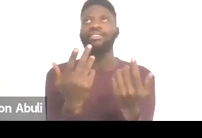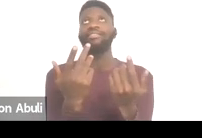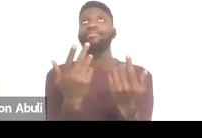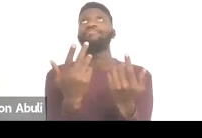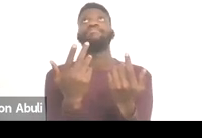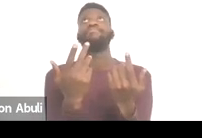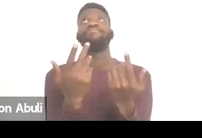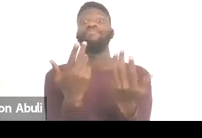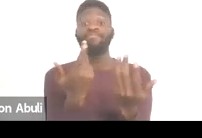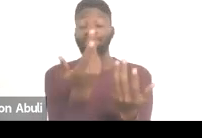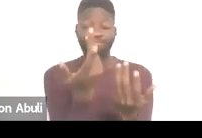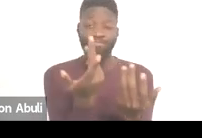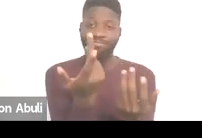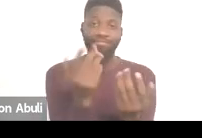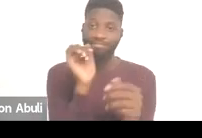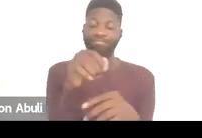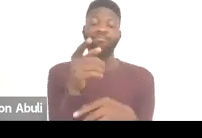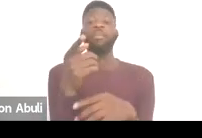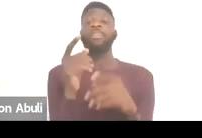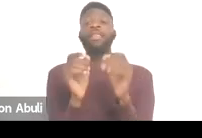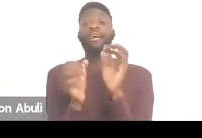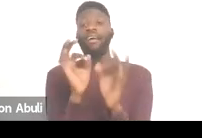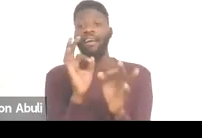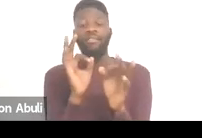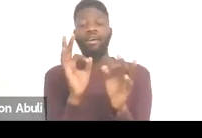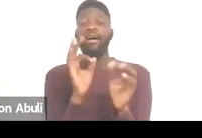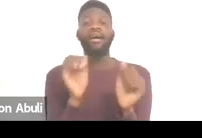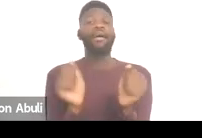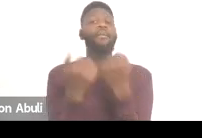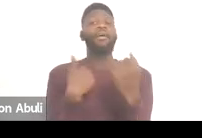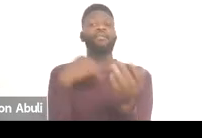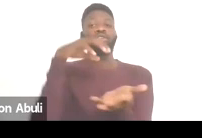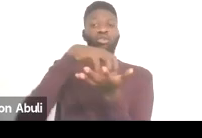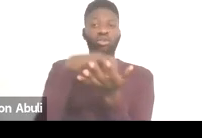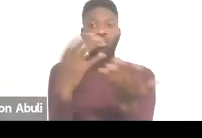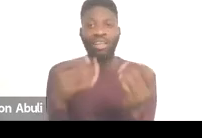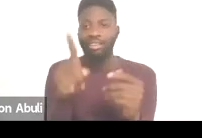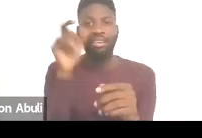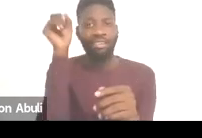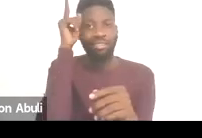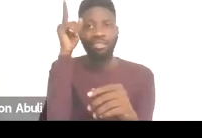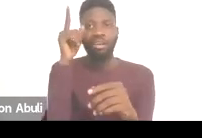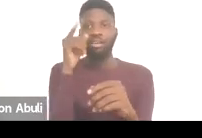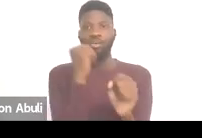unreasonable targets. So in case you're having situations where you don't understand how to do it,